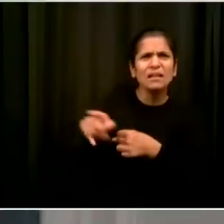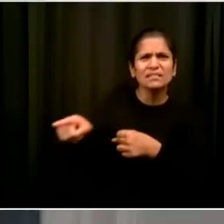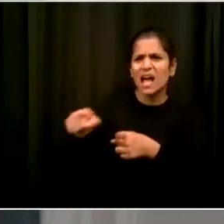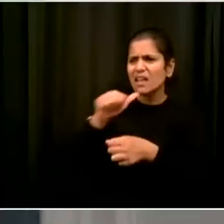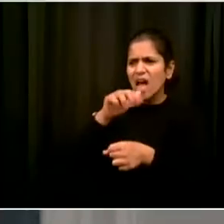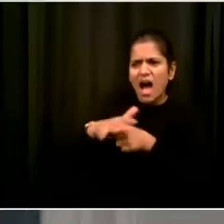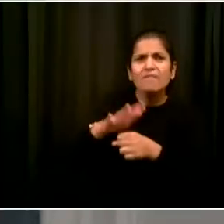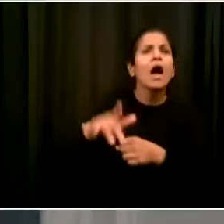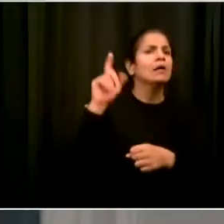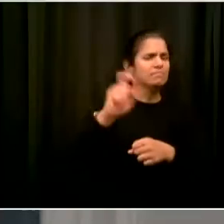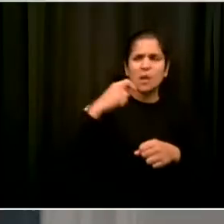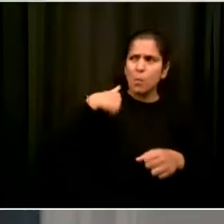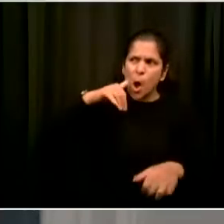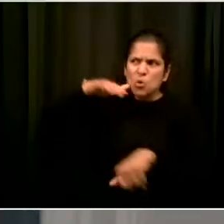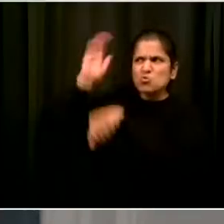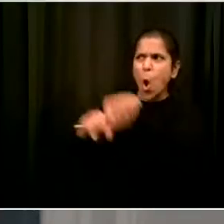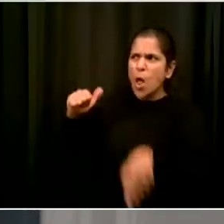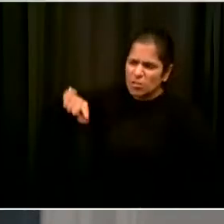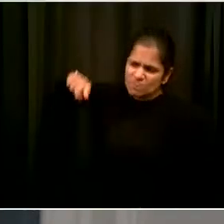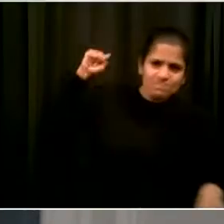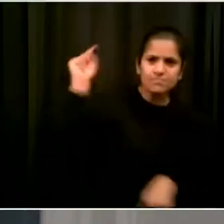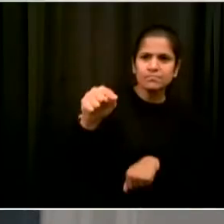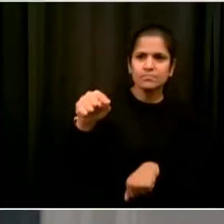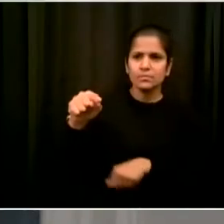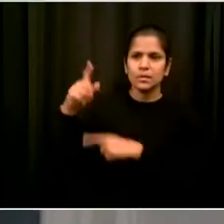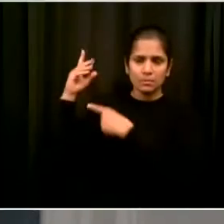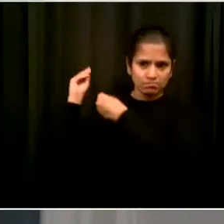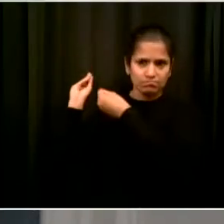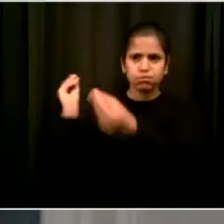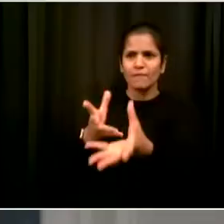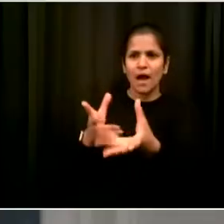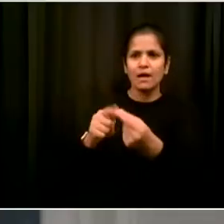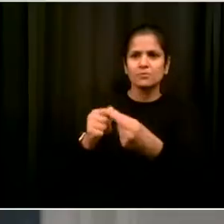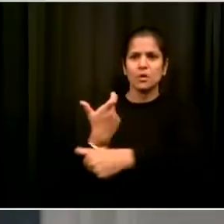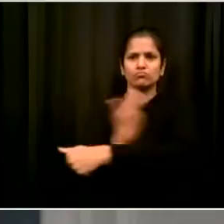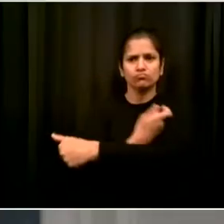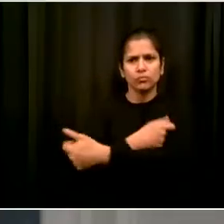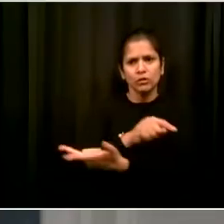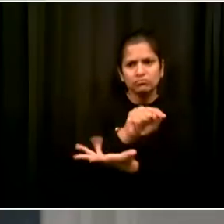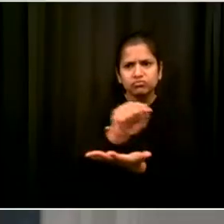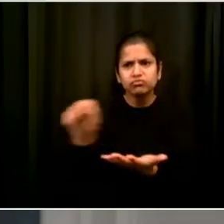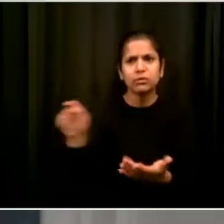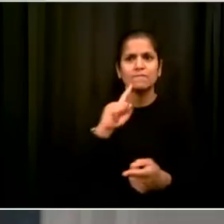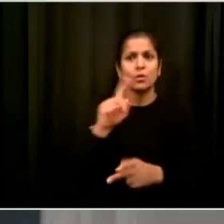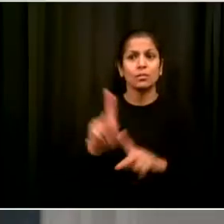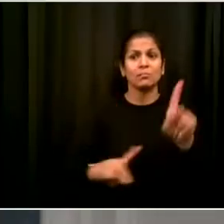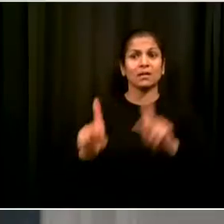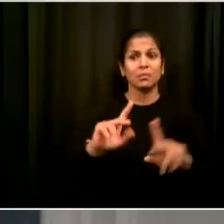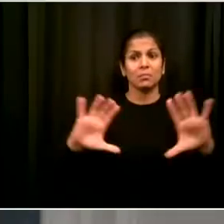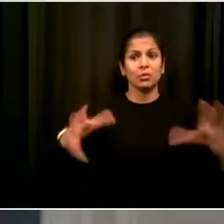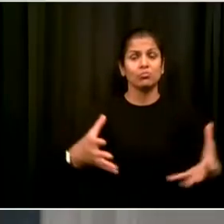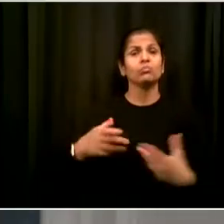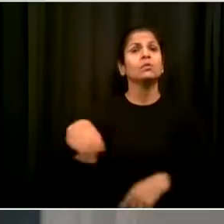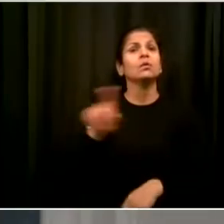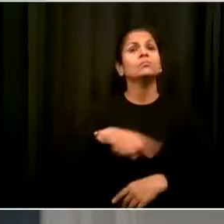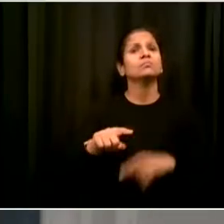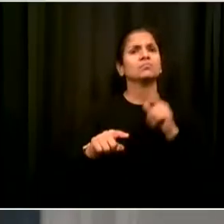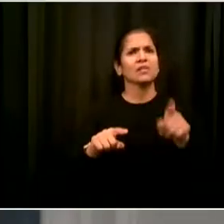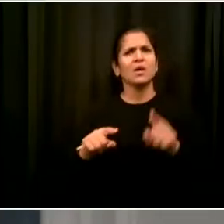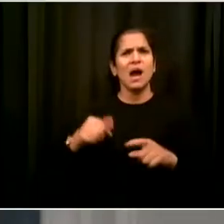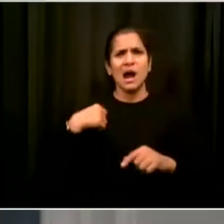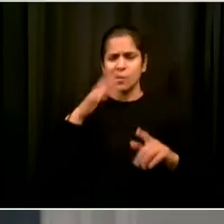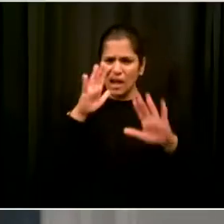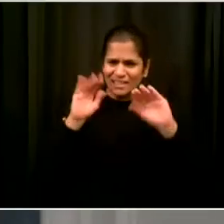gaining your trust and helping New Yorkers make an informed decision about accepting the vaccine. And for that to happen, there must be healing in our